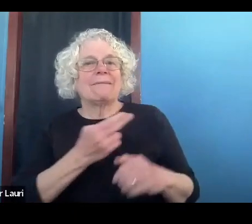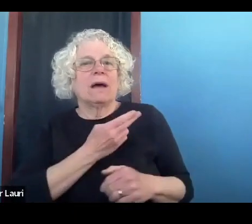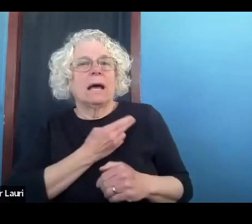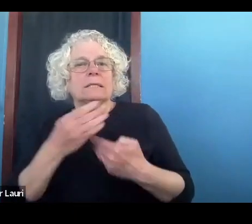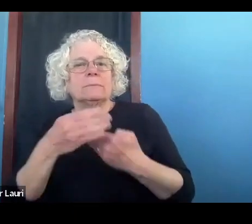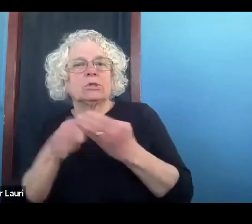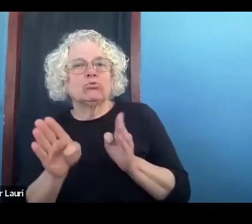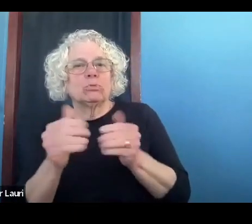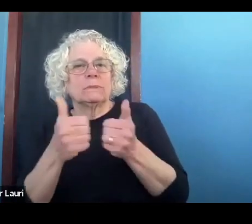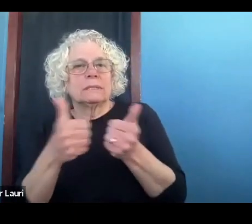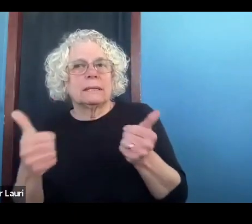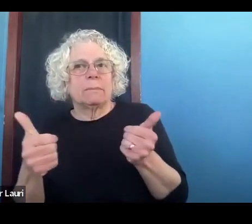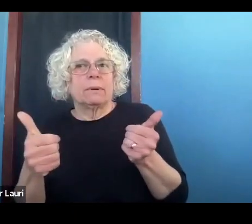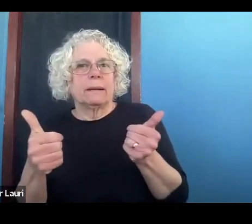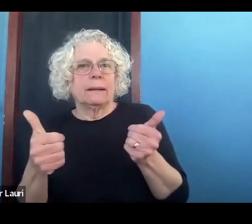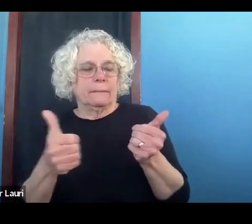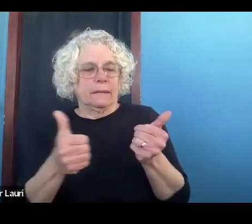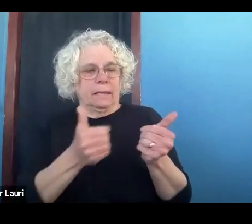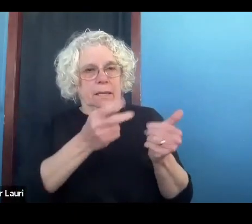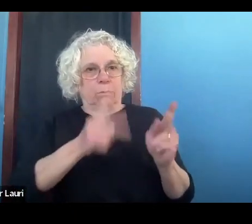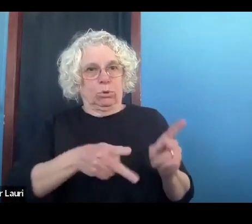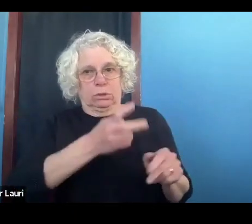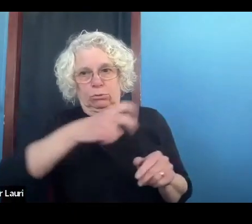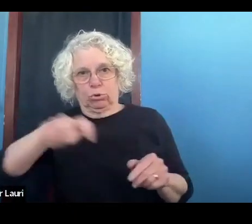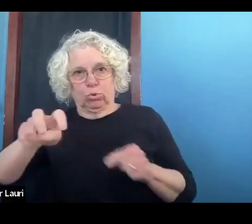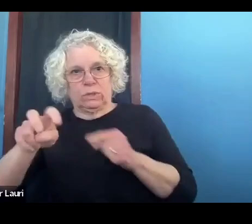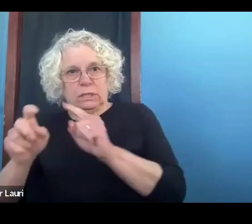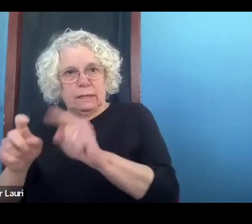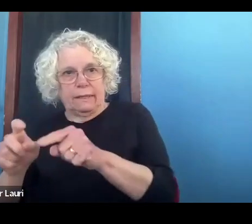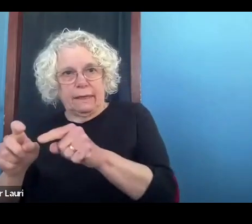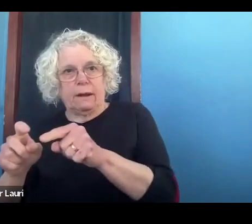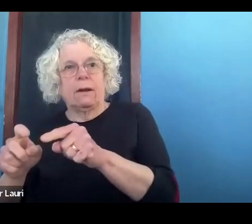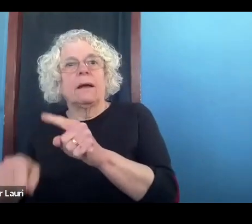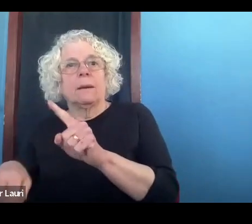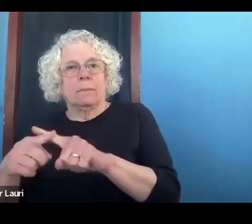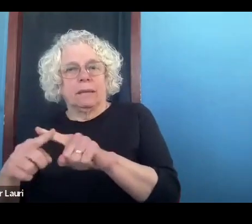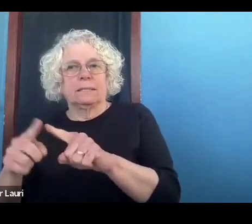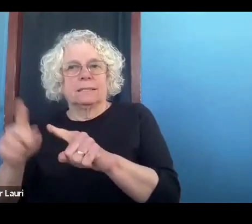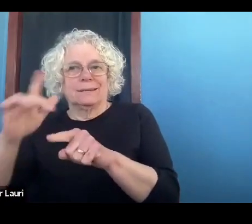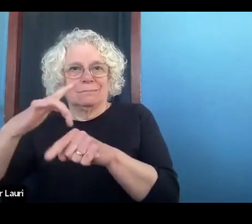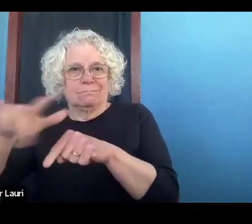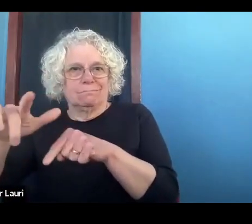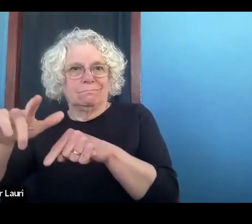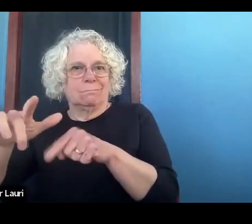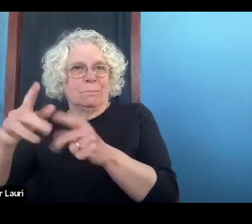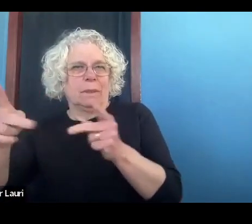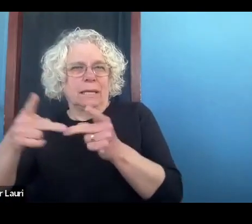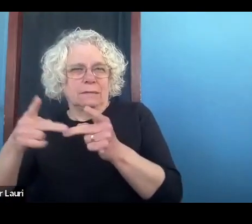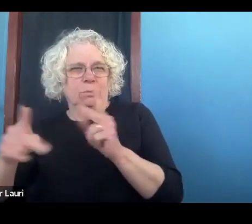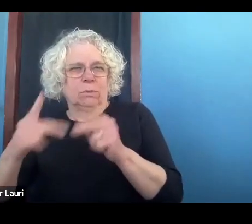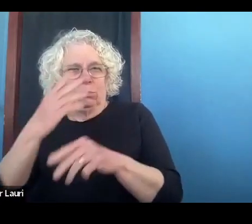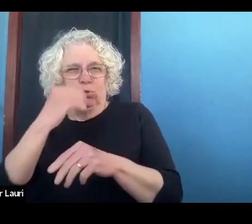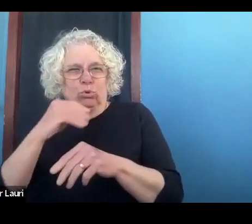settings that, again, just have additional space for families when they're coming in to see their loved ones.